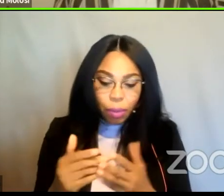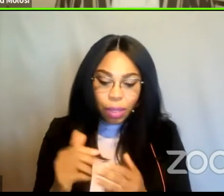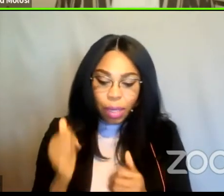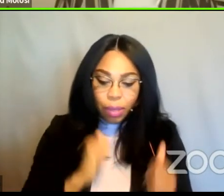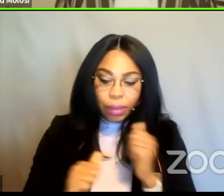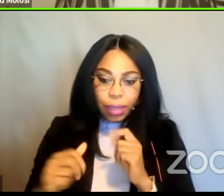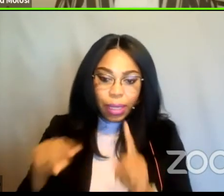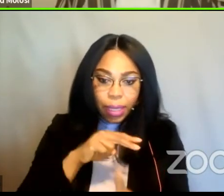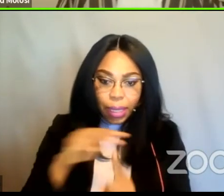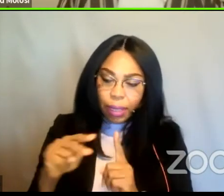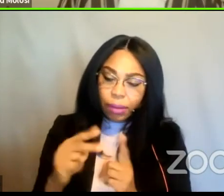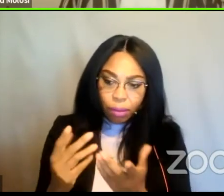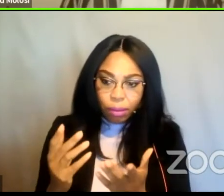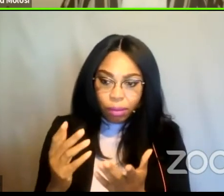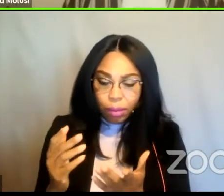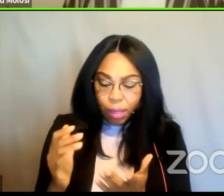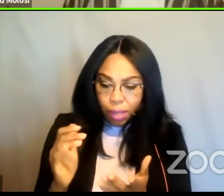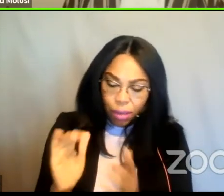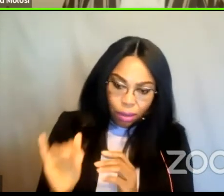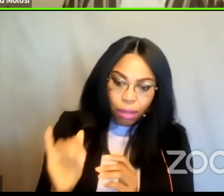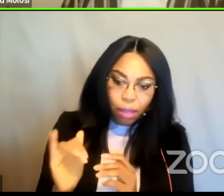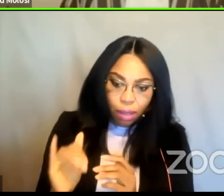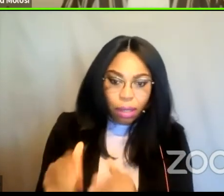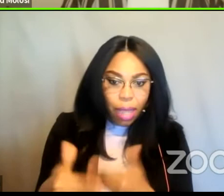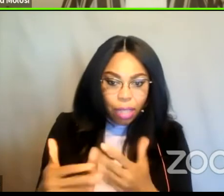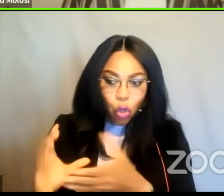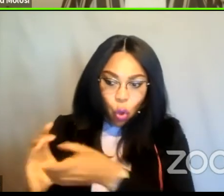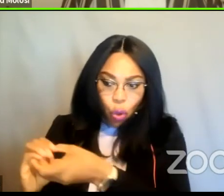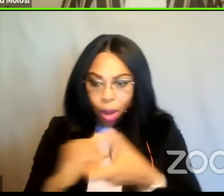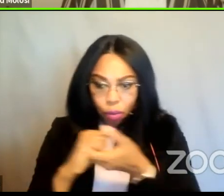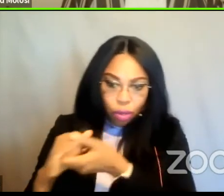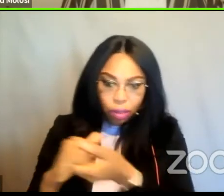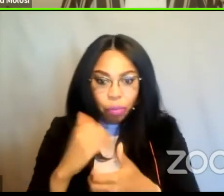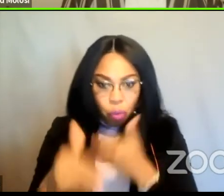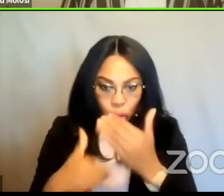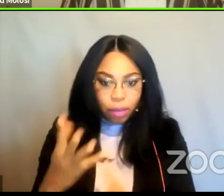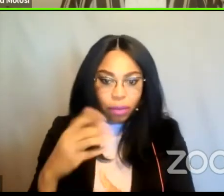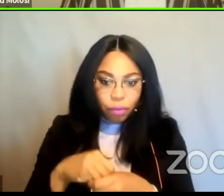that collaborative process. Now with film, I found that